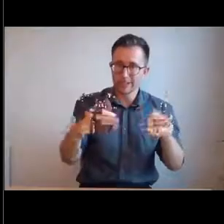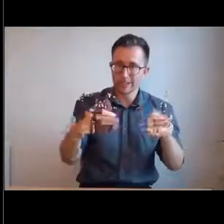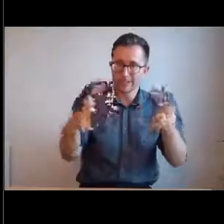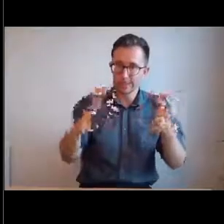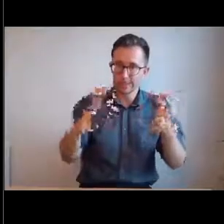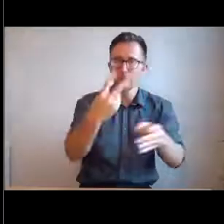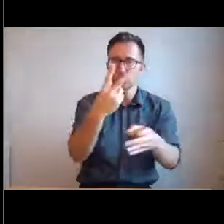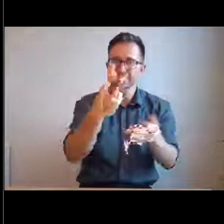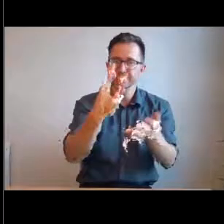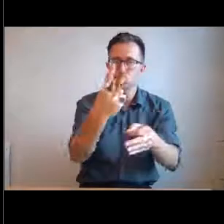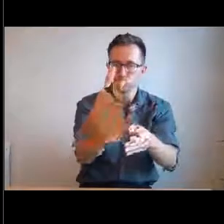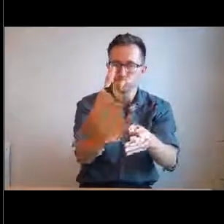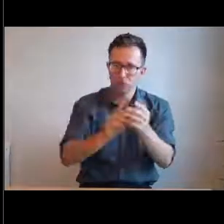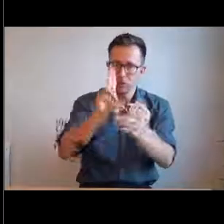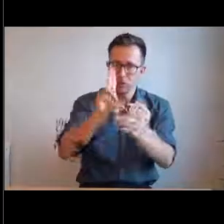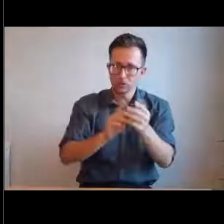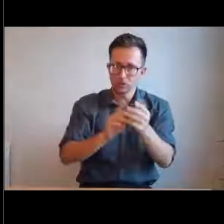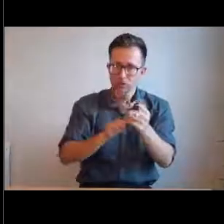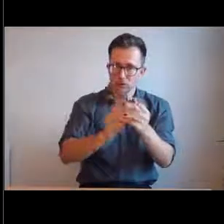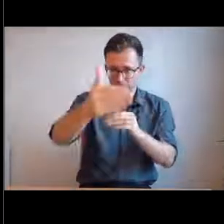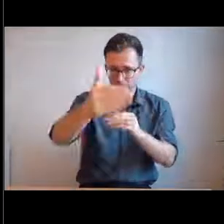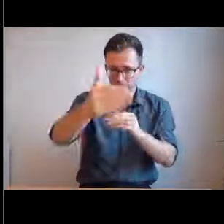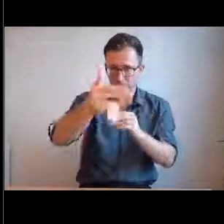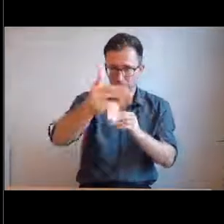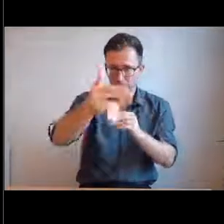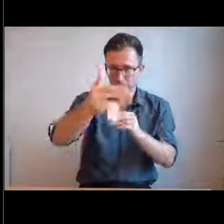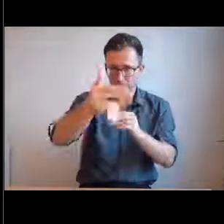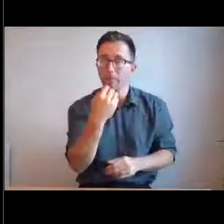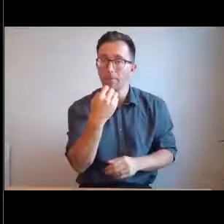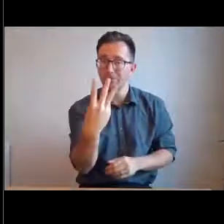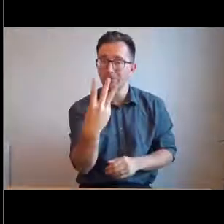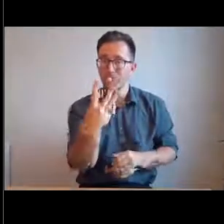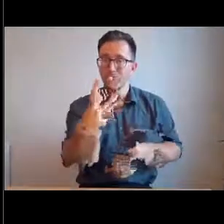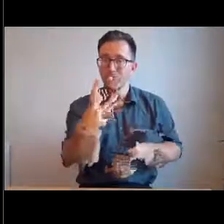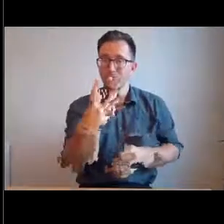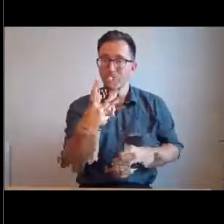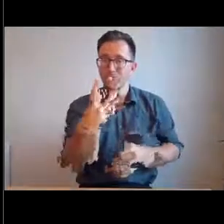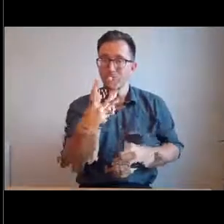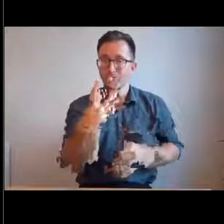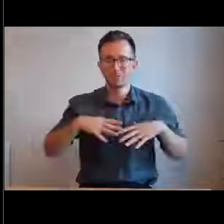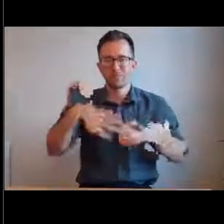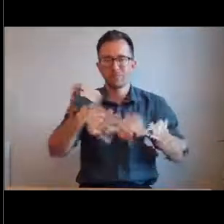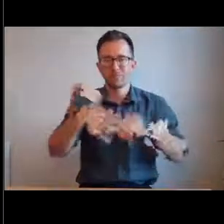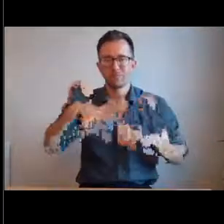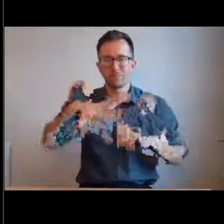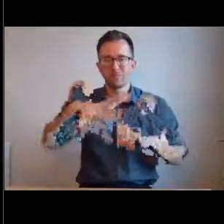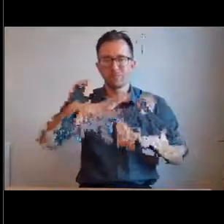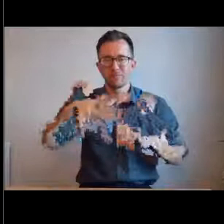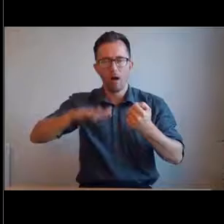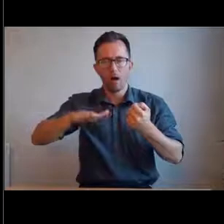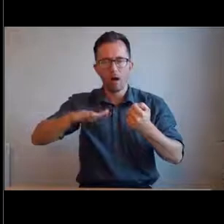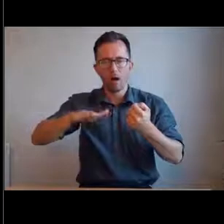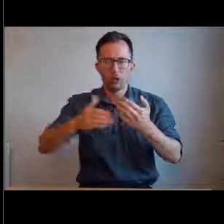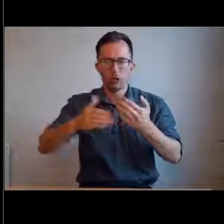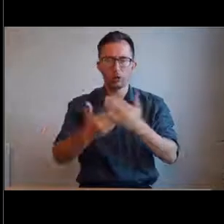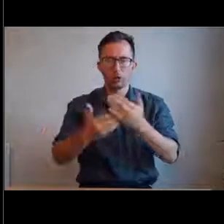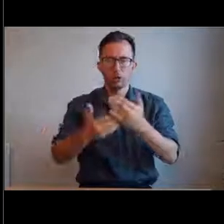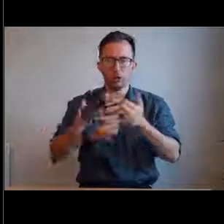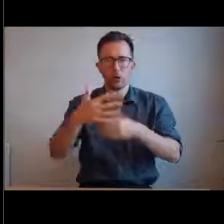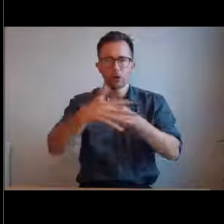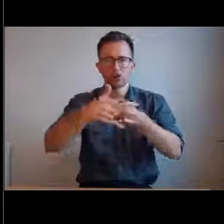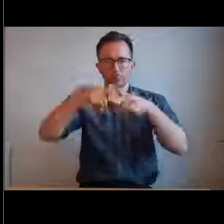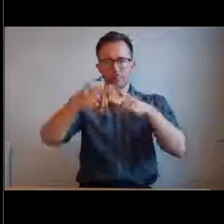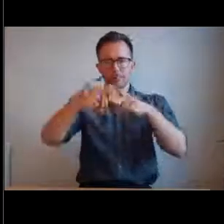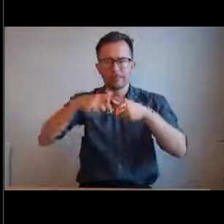north. Number 3 is the informal parking area to the east of Thong Lane Green Bridge.